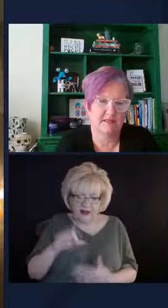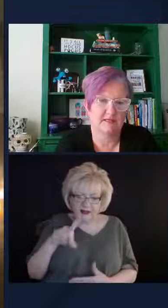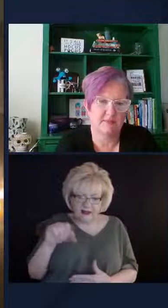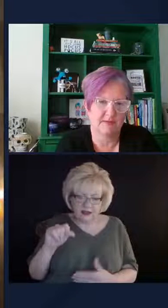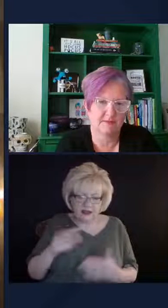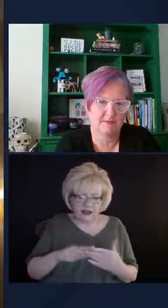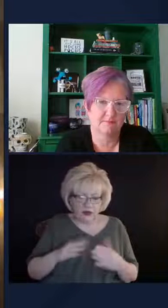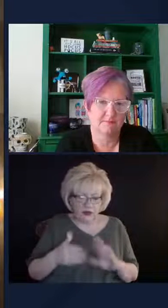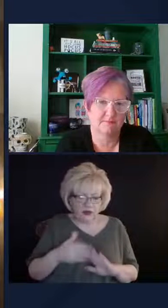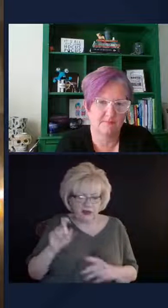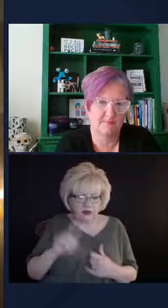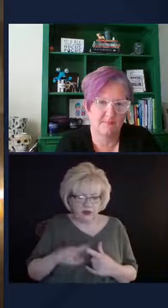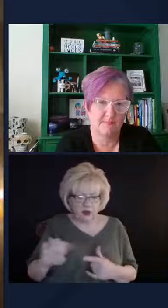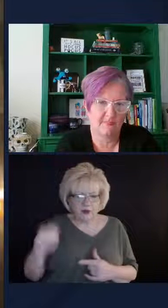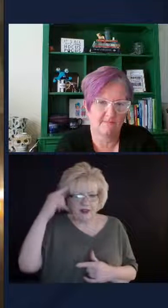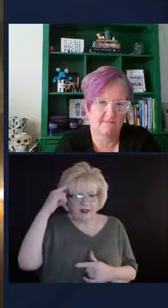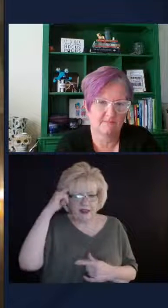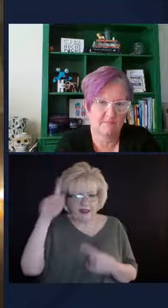to be thinking about?